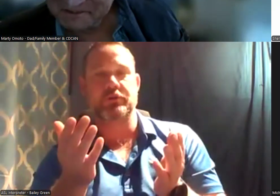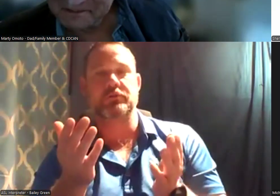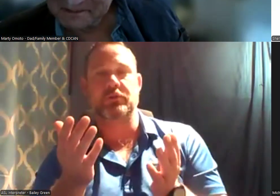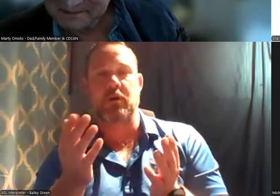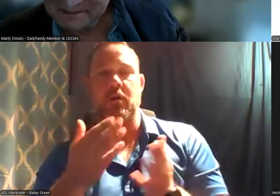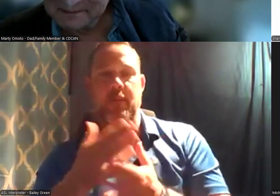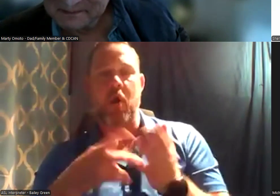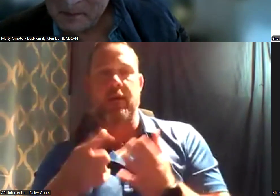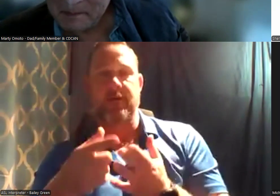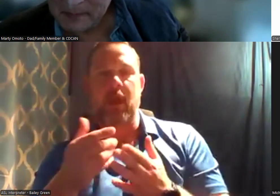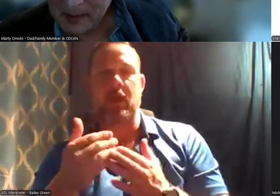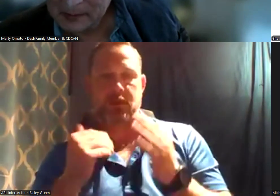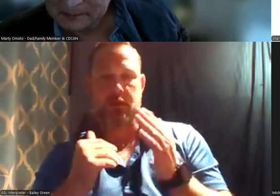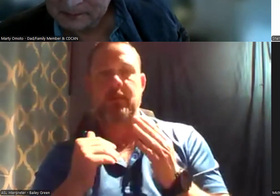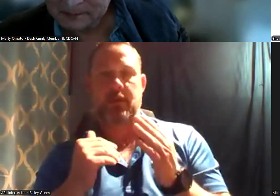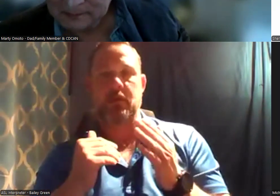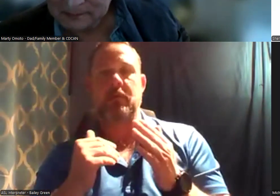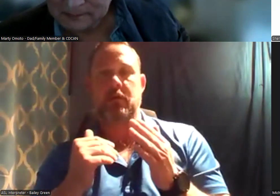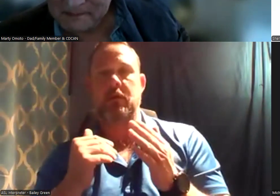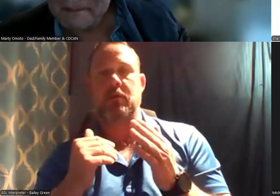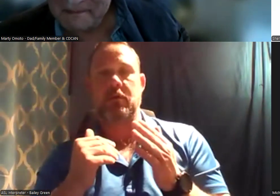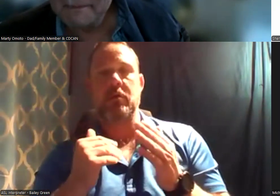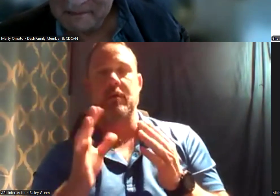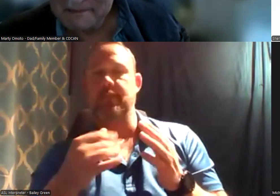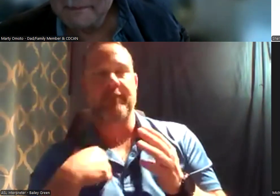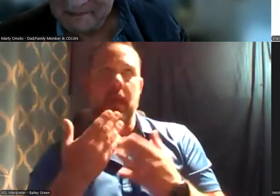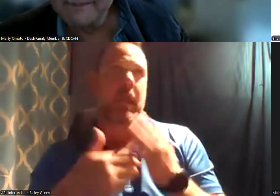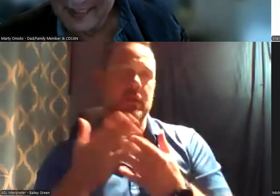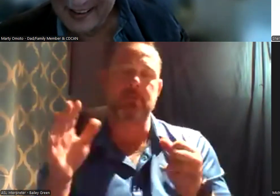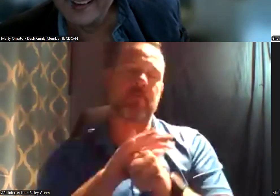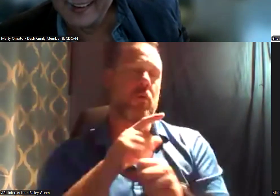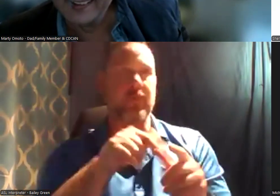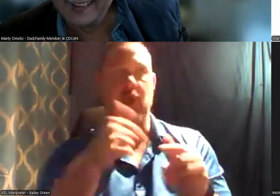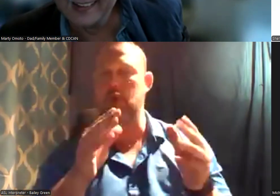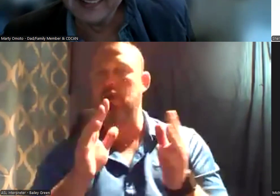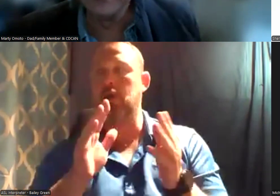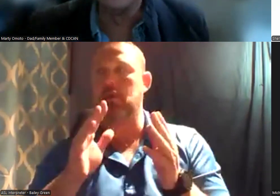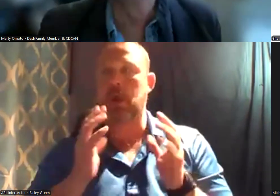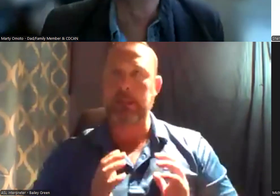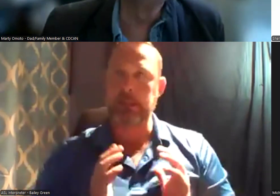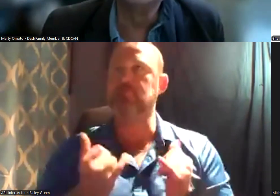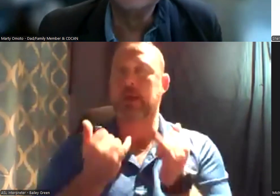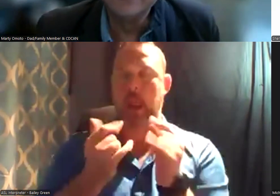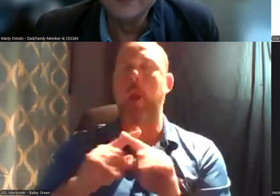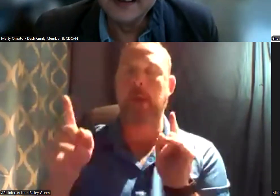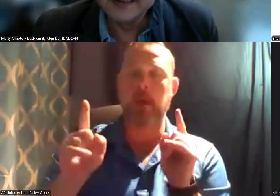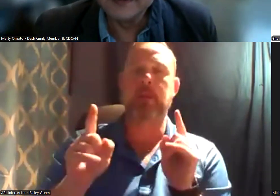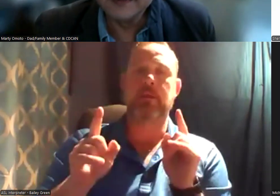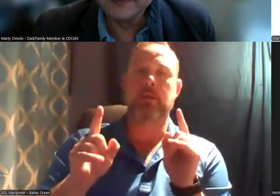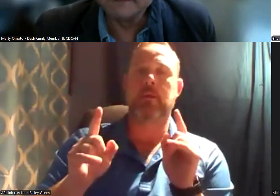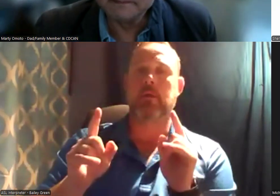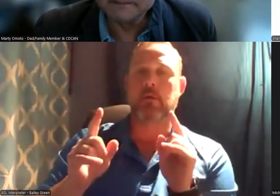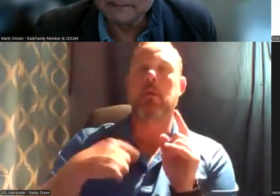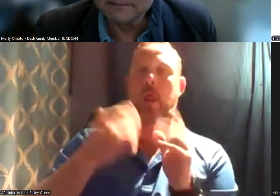that subcommittee. I just don't attend much because I've got my hands full with the other committees. But I